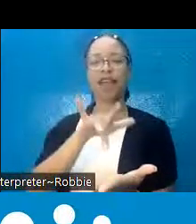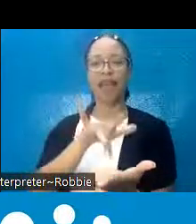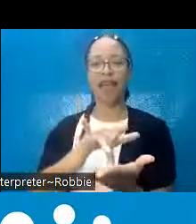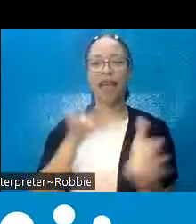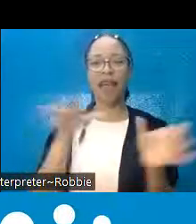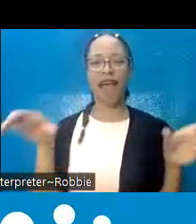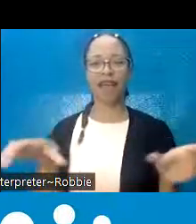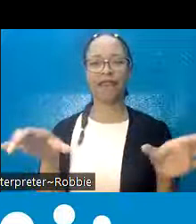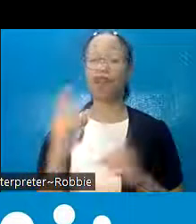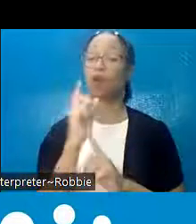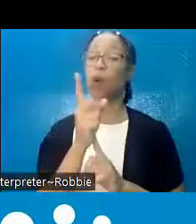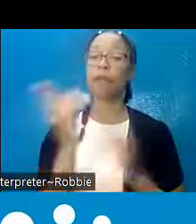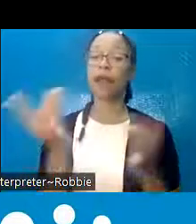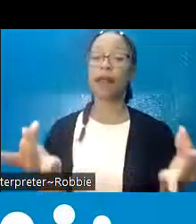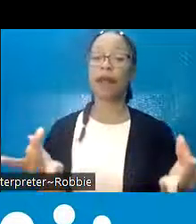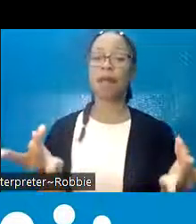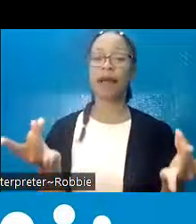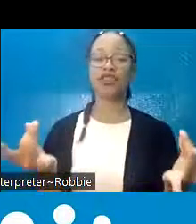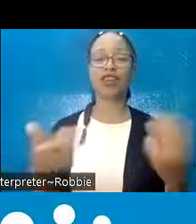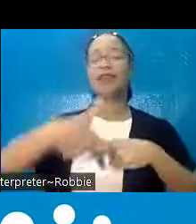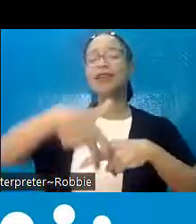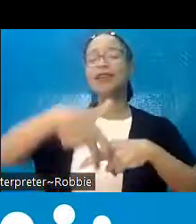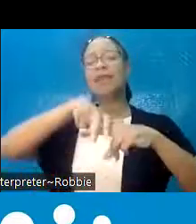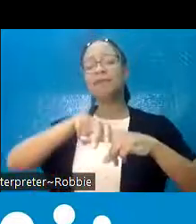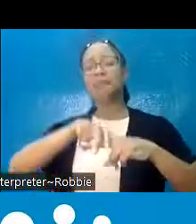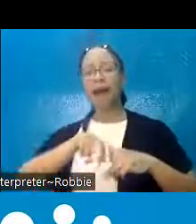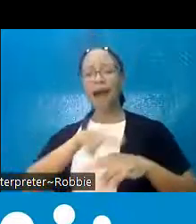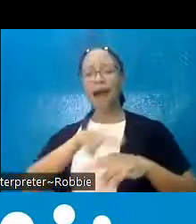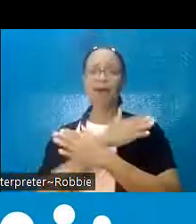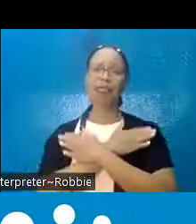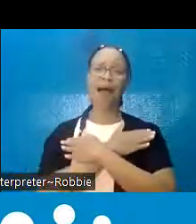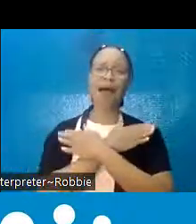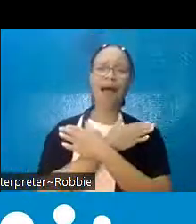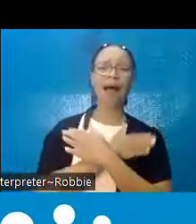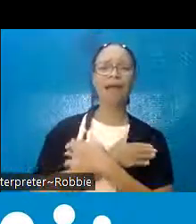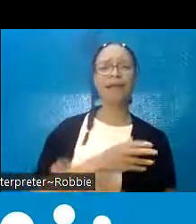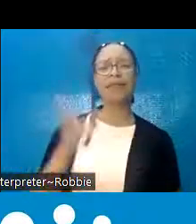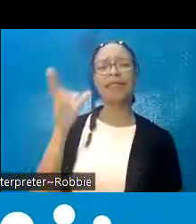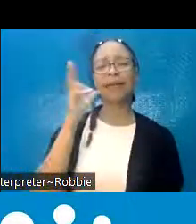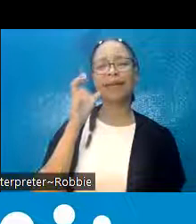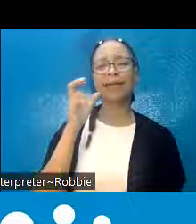1-minute meditation. So if you'll just sit back, relax, and listen.